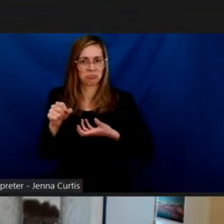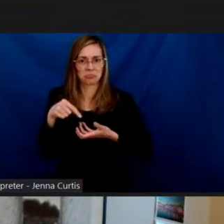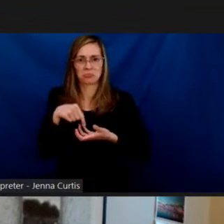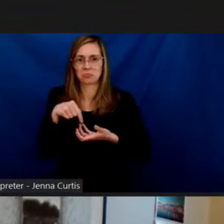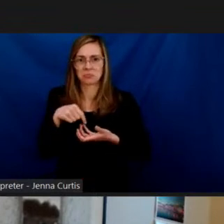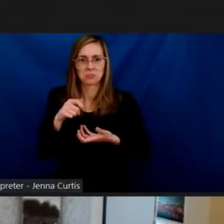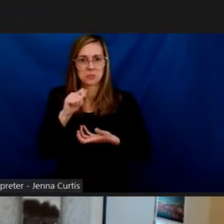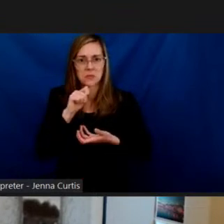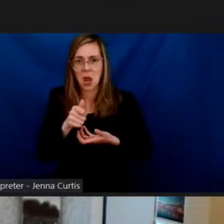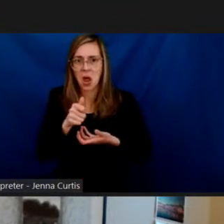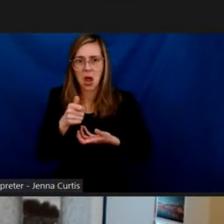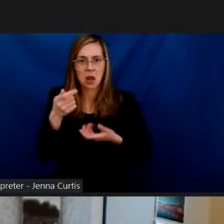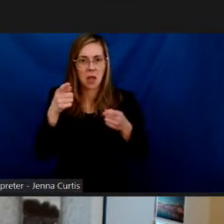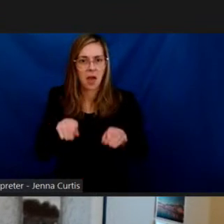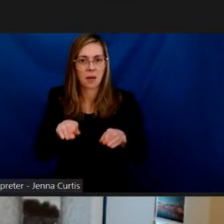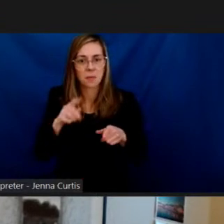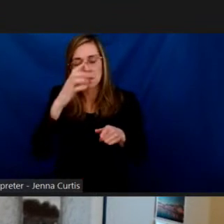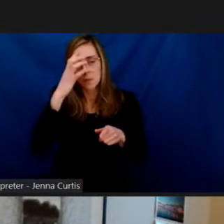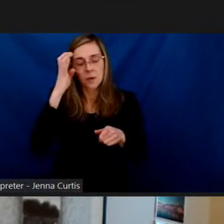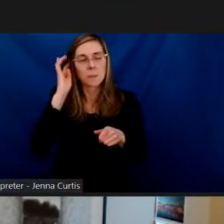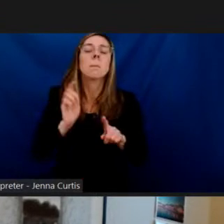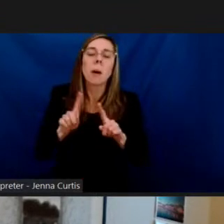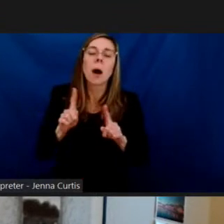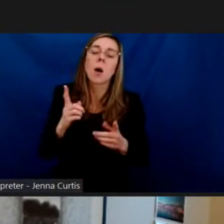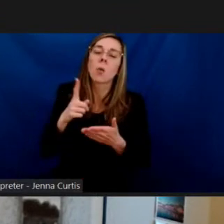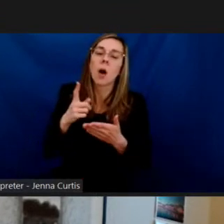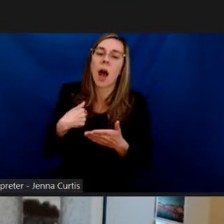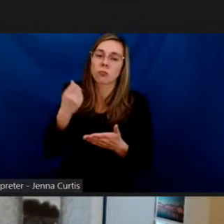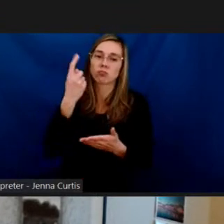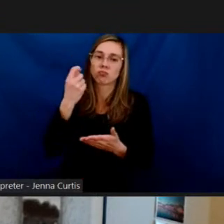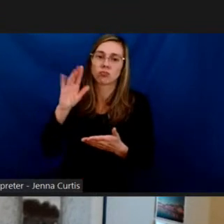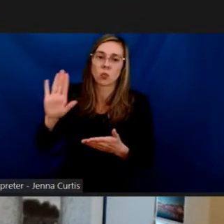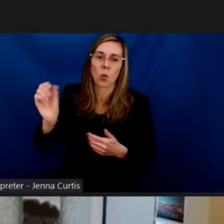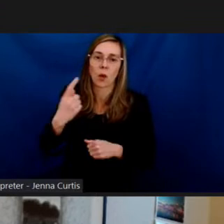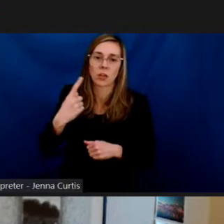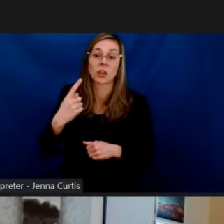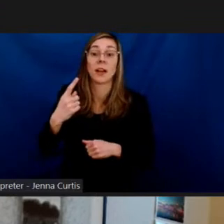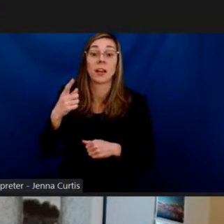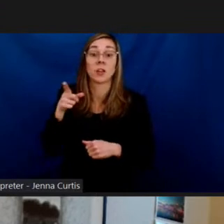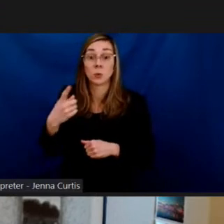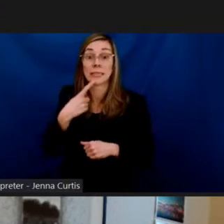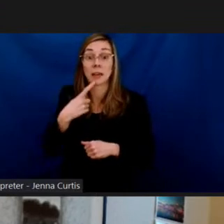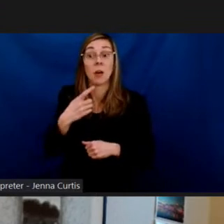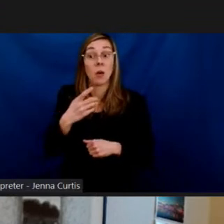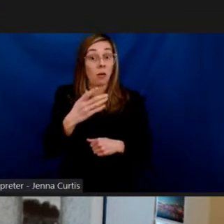The spirit of what I think you're saying is, will folks have easy access to weapons?